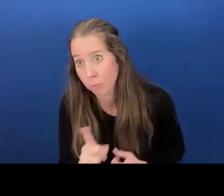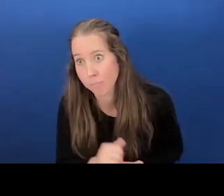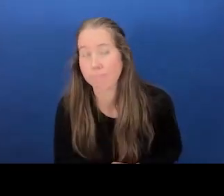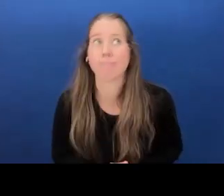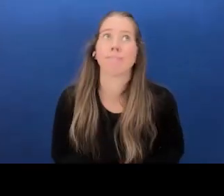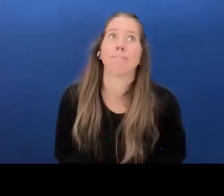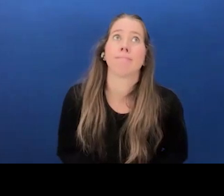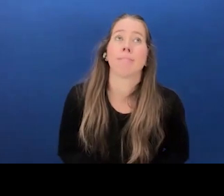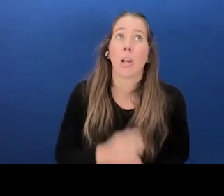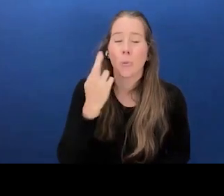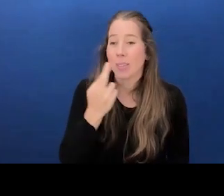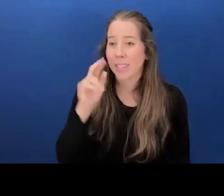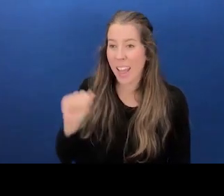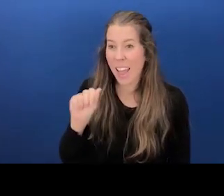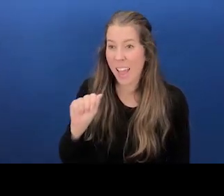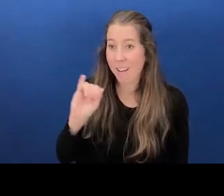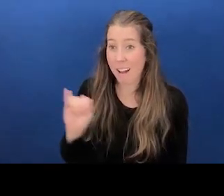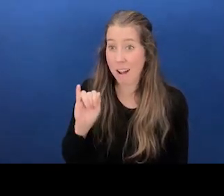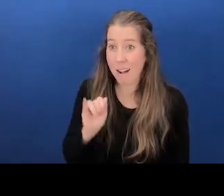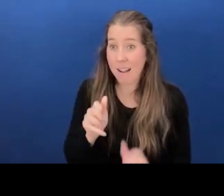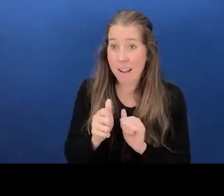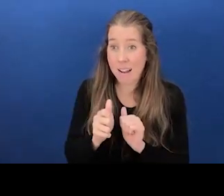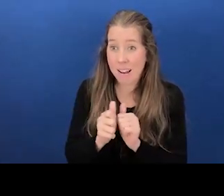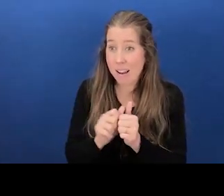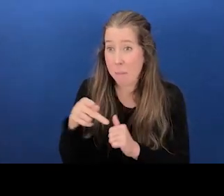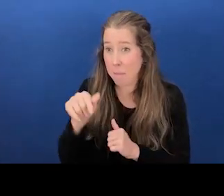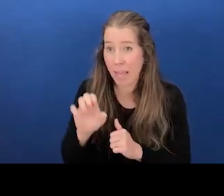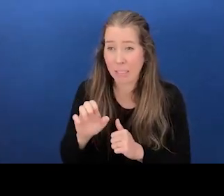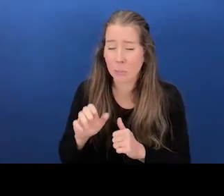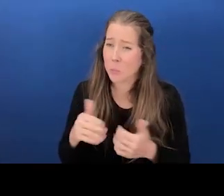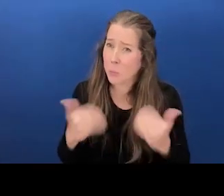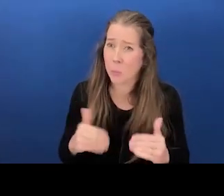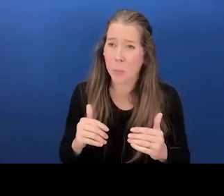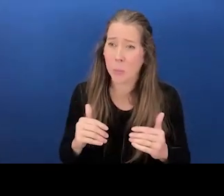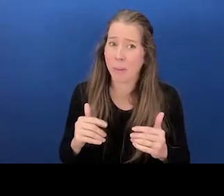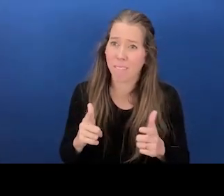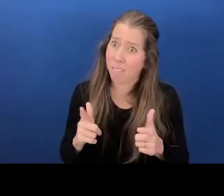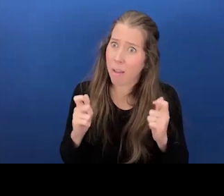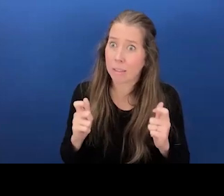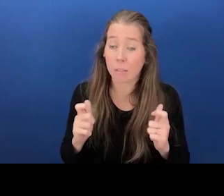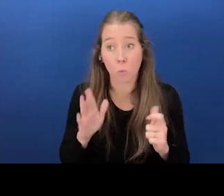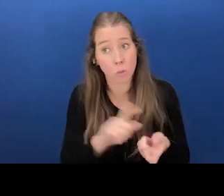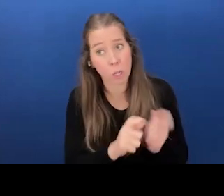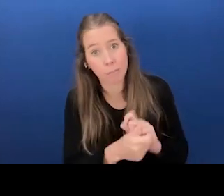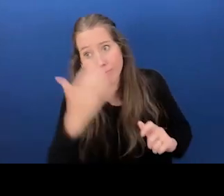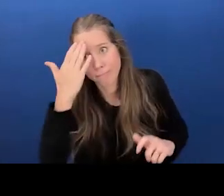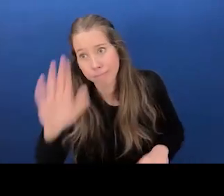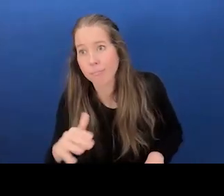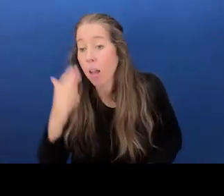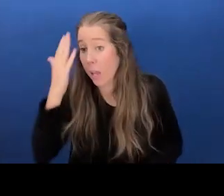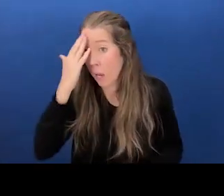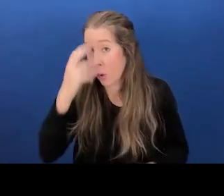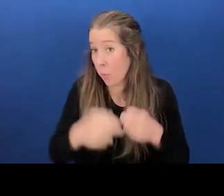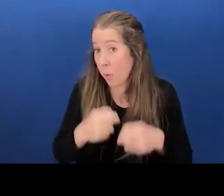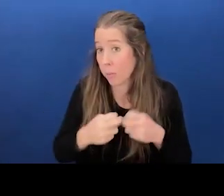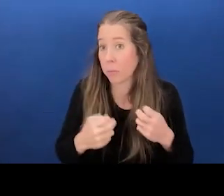of AI right now is beyond. And is it going to change? Who knows? I mean, I know there's issues right now because